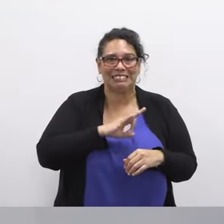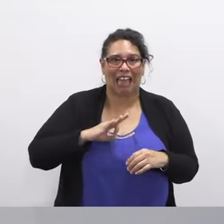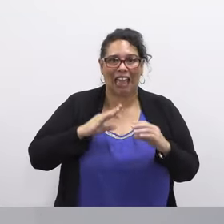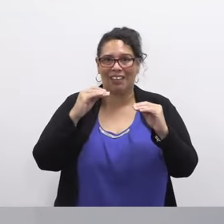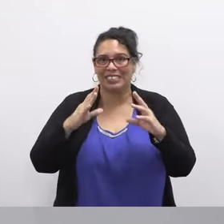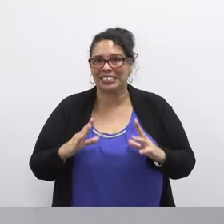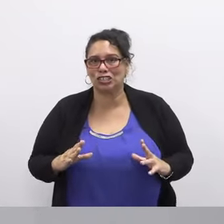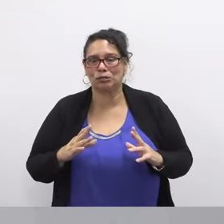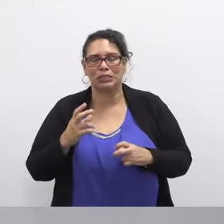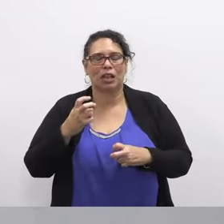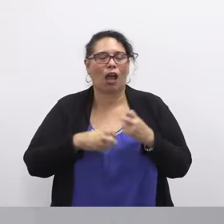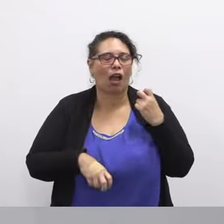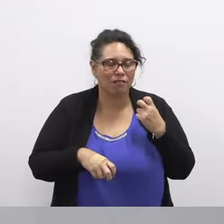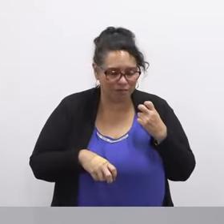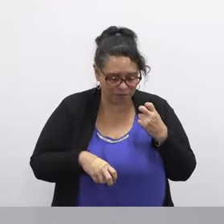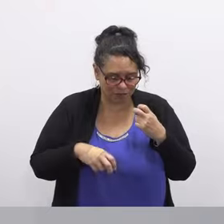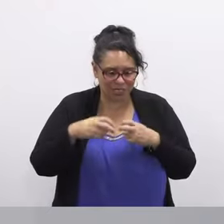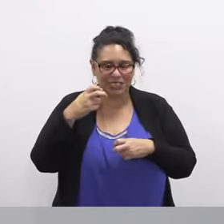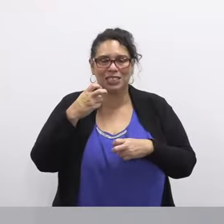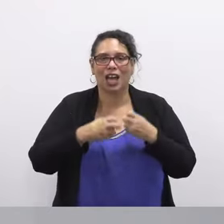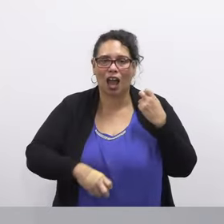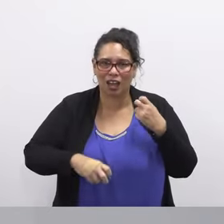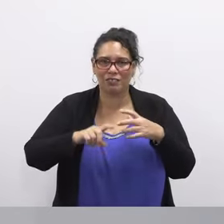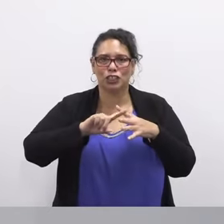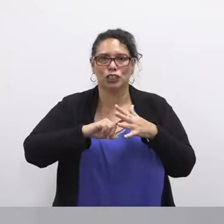tough, really tough start to